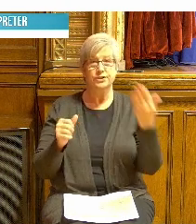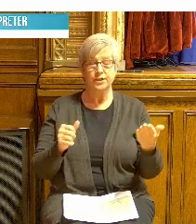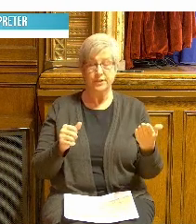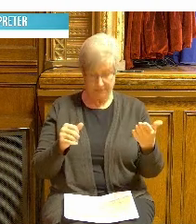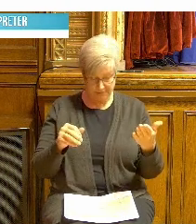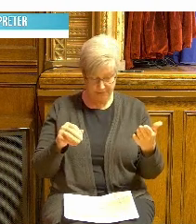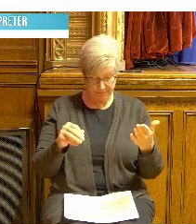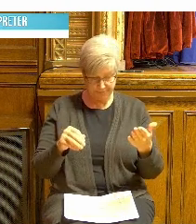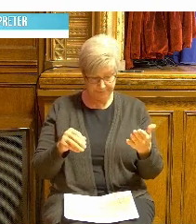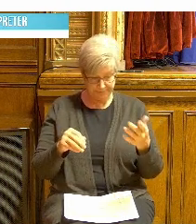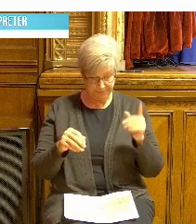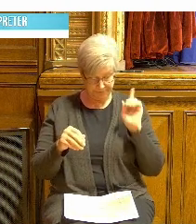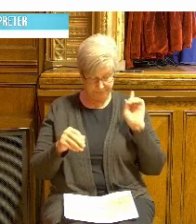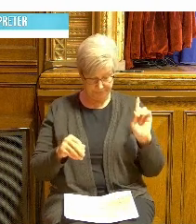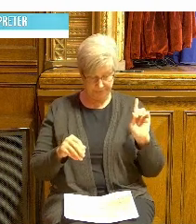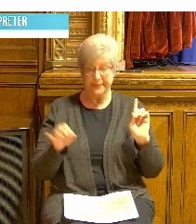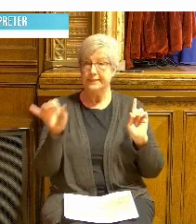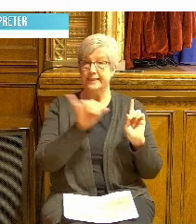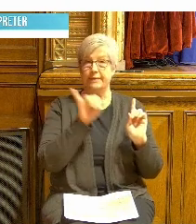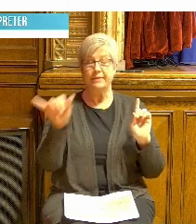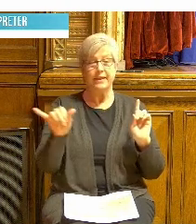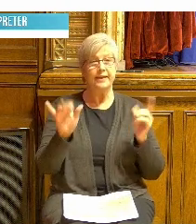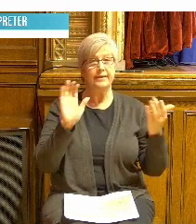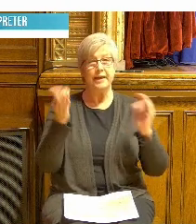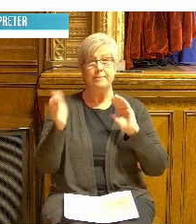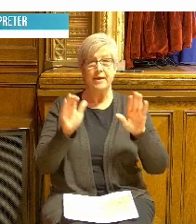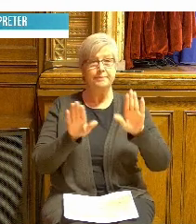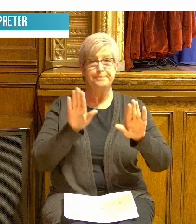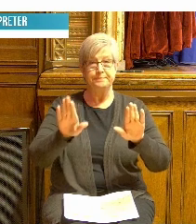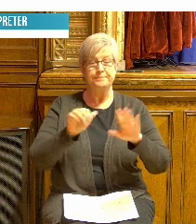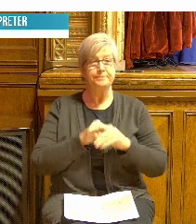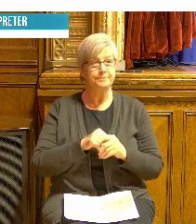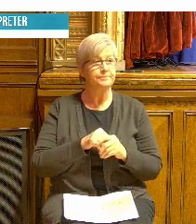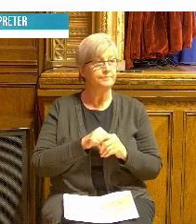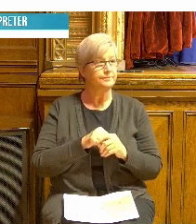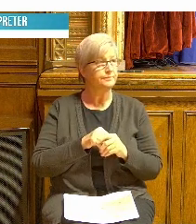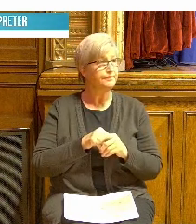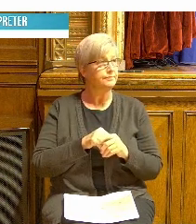Looking at this area, what do you notice? What do you wonder?